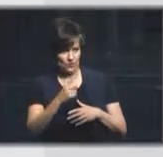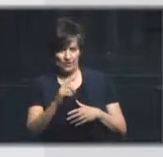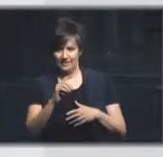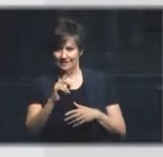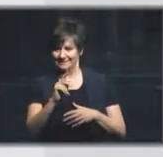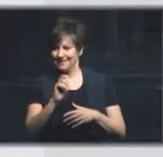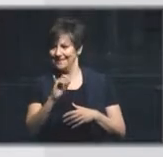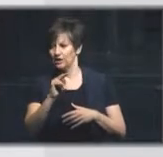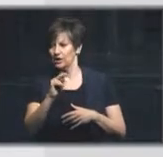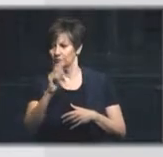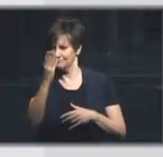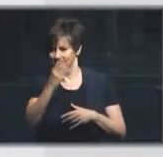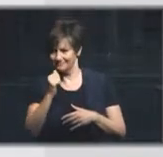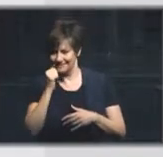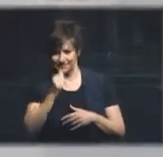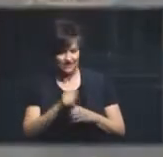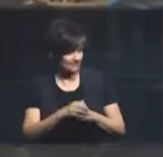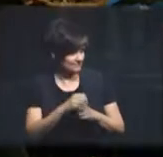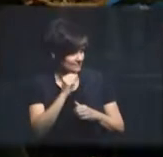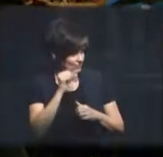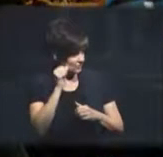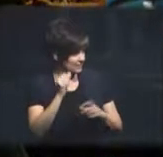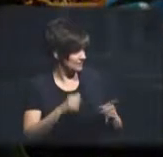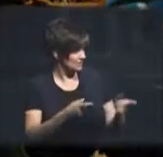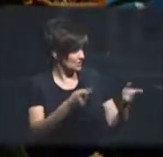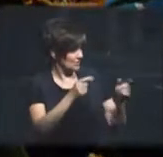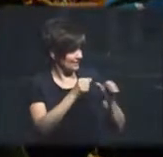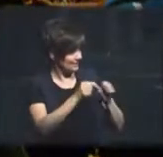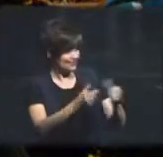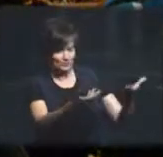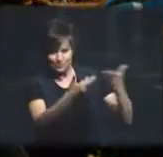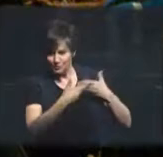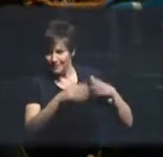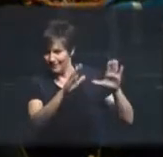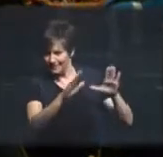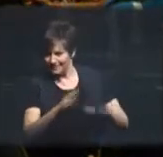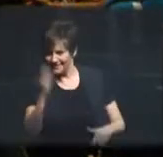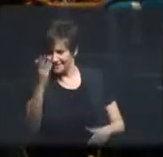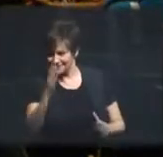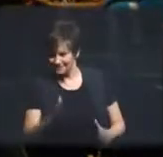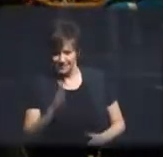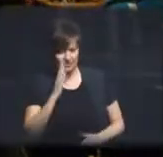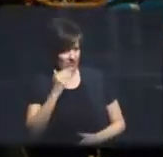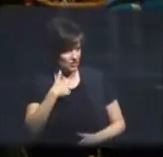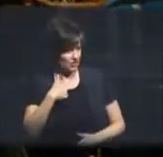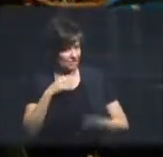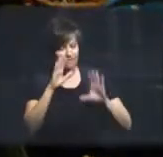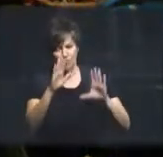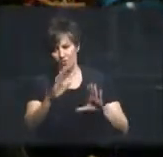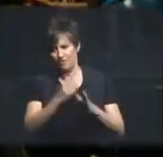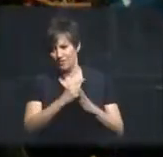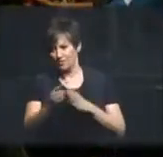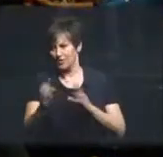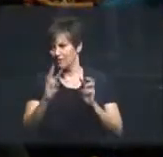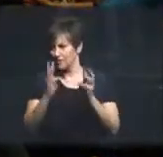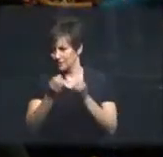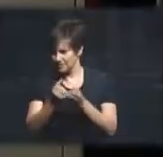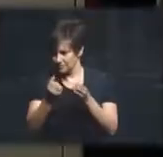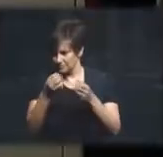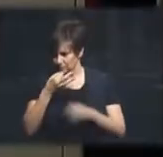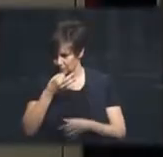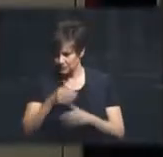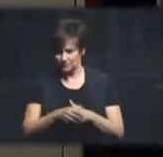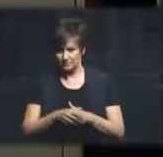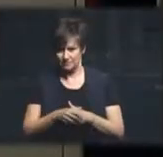Oh, thank you. You all continue to just bring in fantastic speakers, and I know you have a wonderful week of workshops coming up.